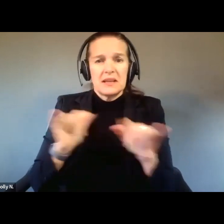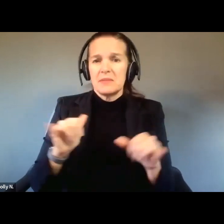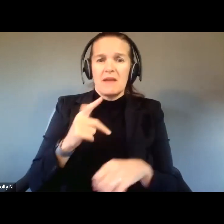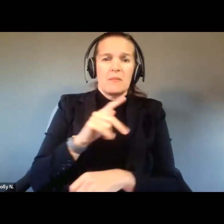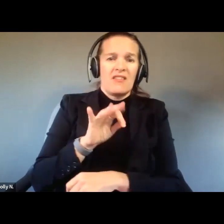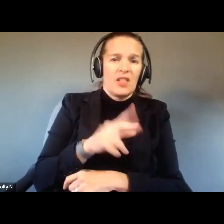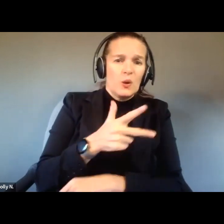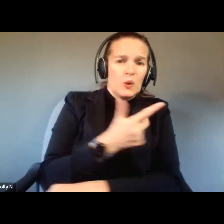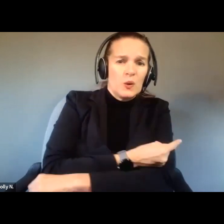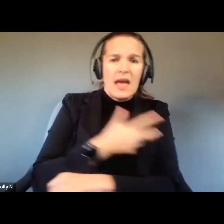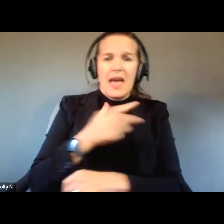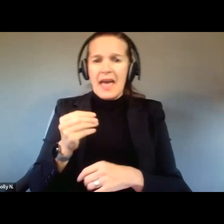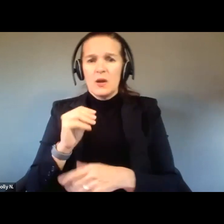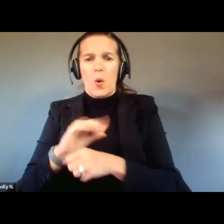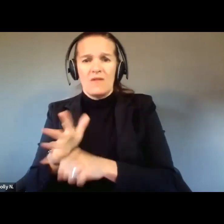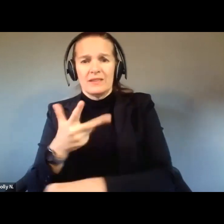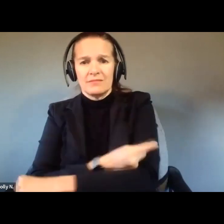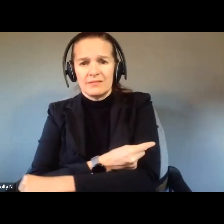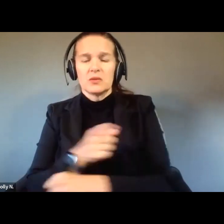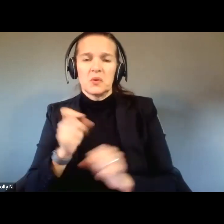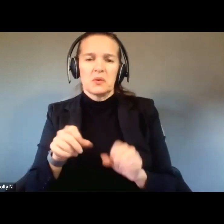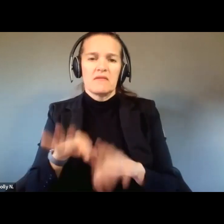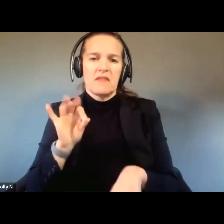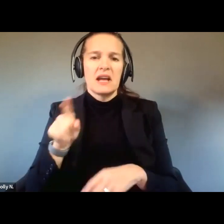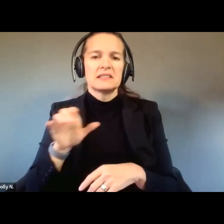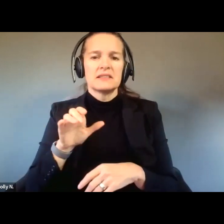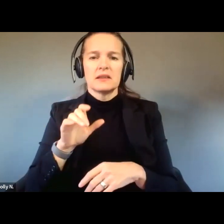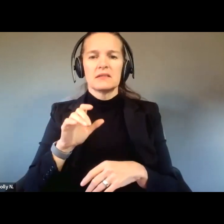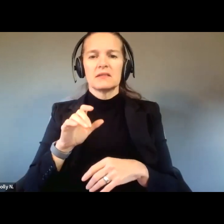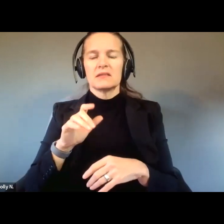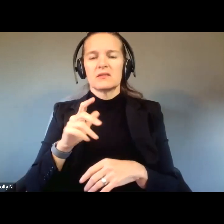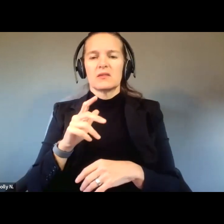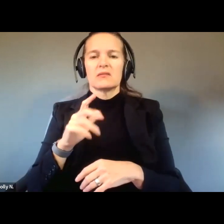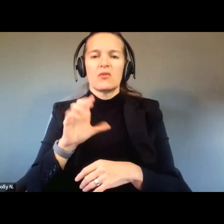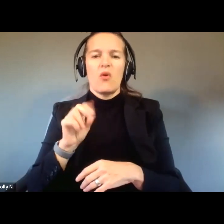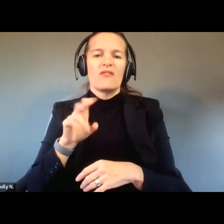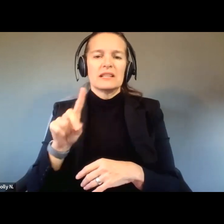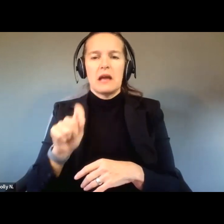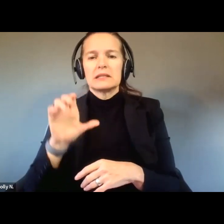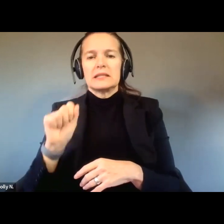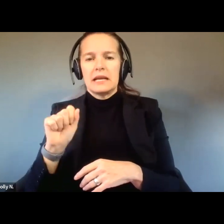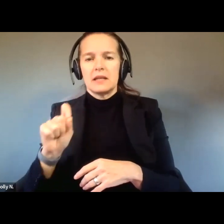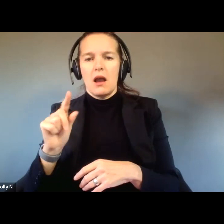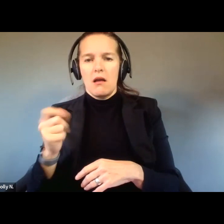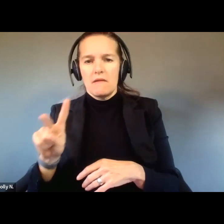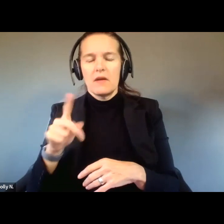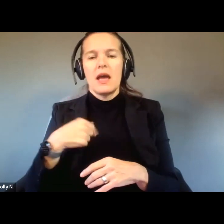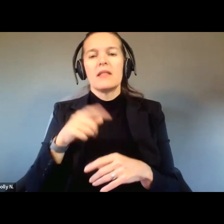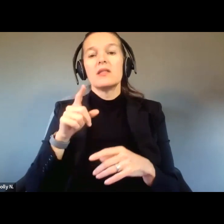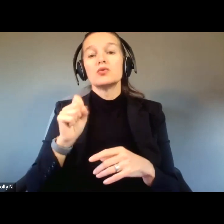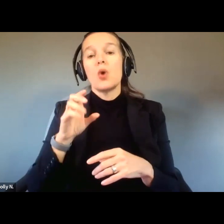at myturn.ca.gov. We've also posted a calendar of upcoming clinics at